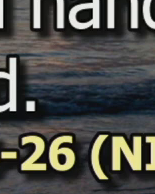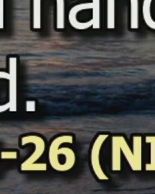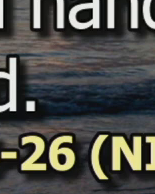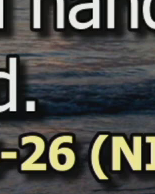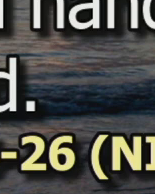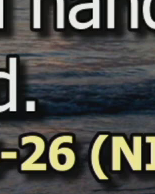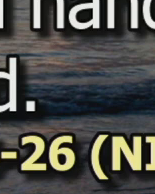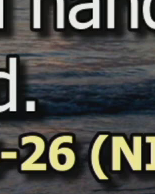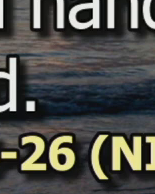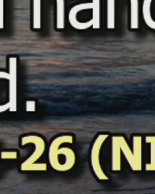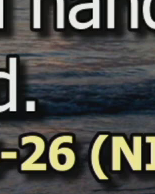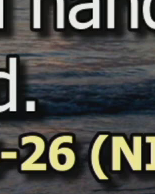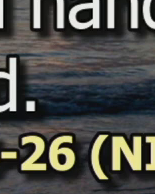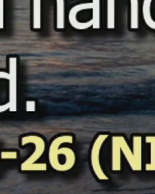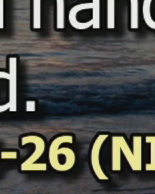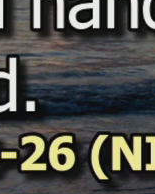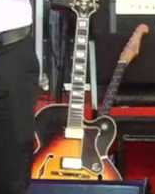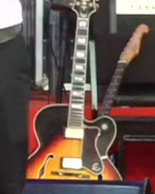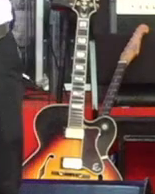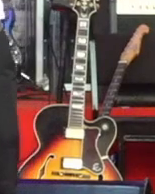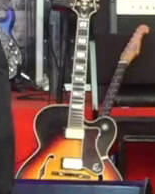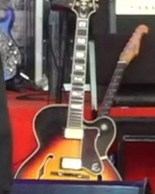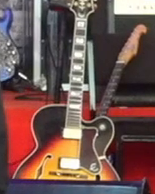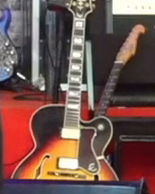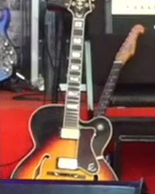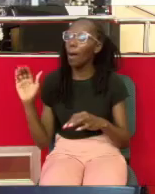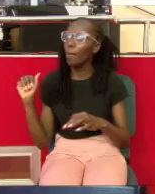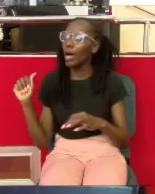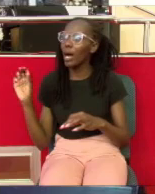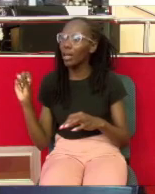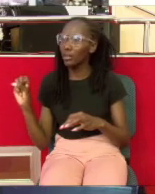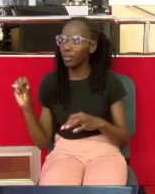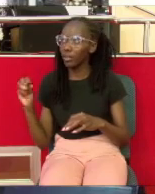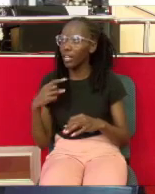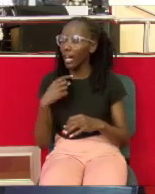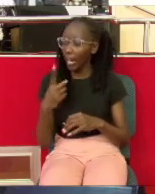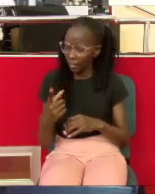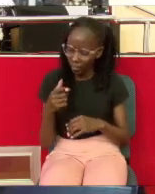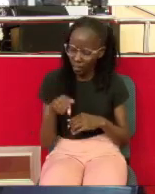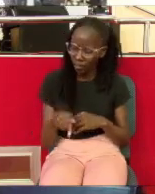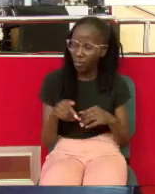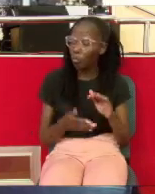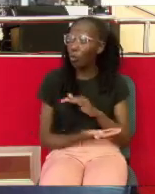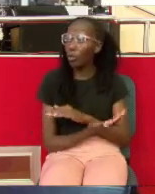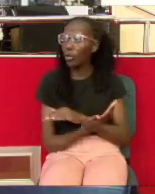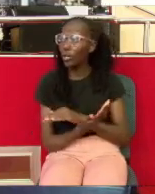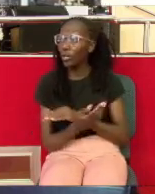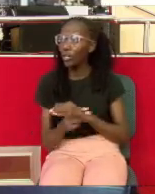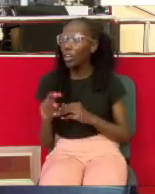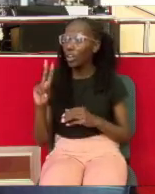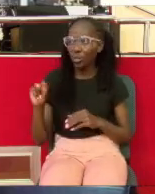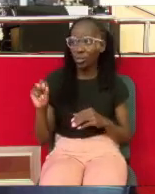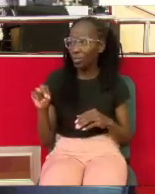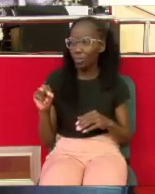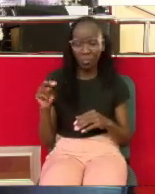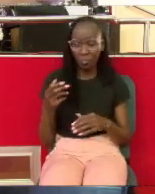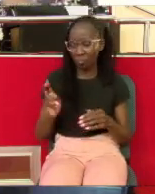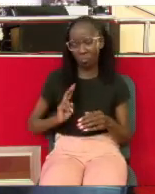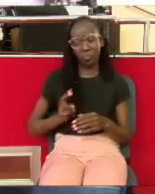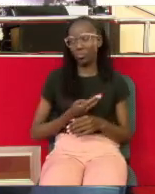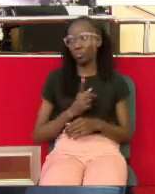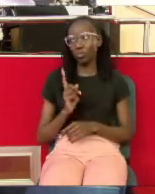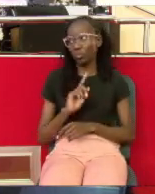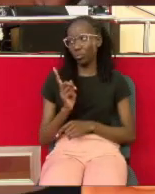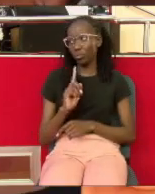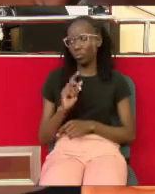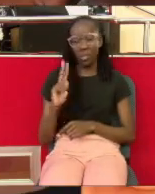with Barnabas. Tunataka kuwa na Barnabas. But I declare this morning. Lakini nitangaze asubuhi ya leo. This is not our portion. Hii sio nafasi. This is